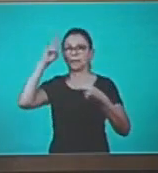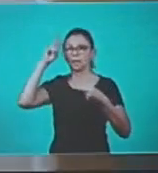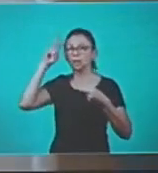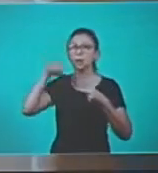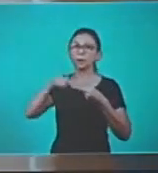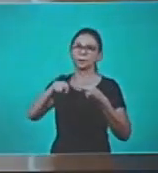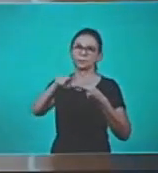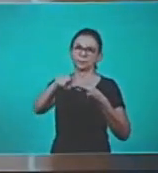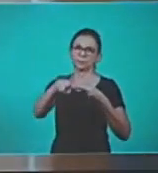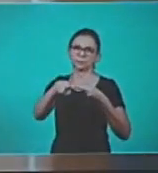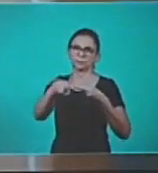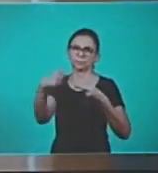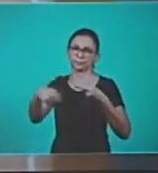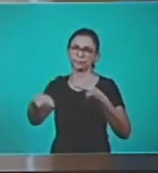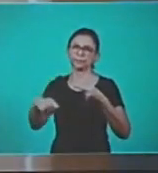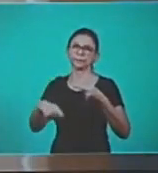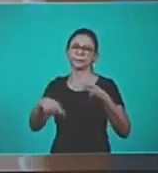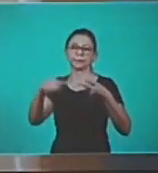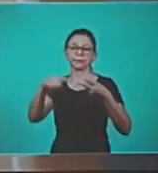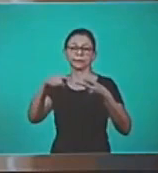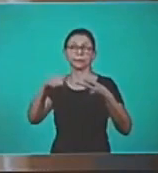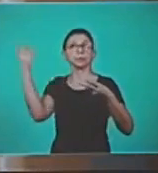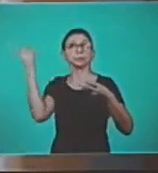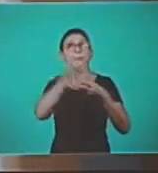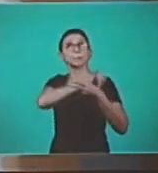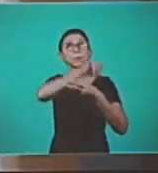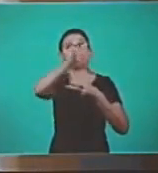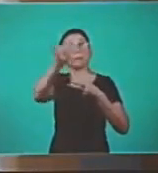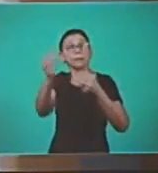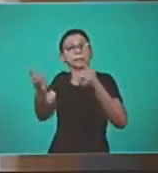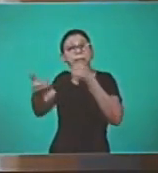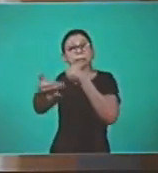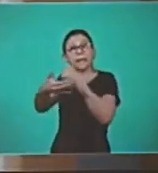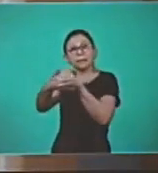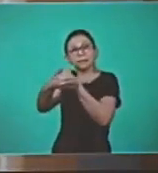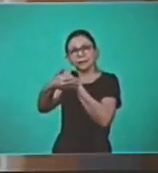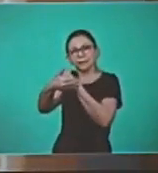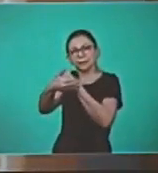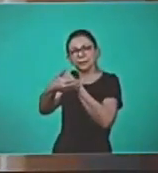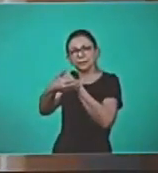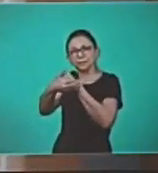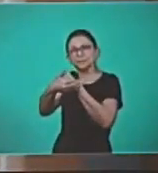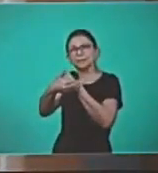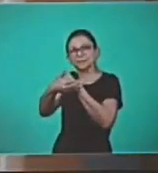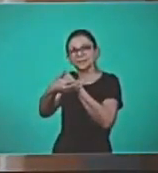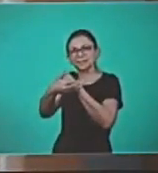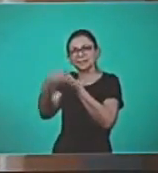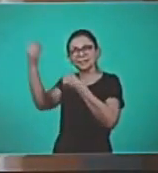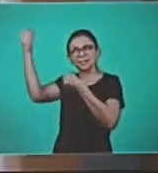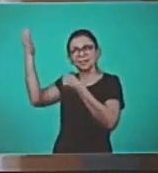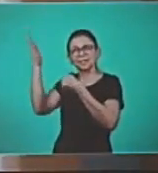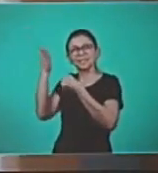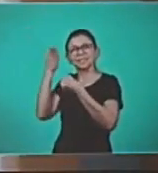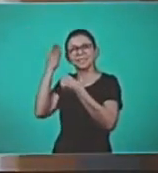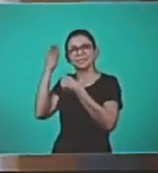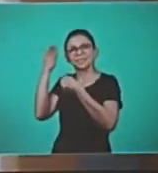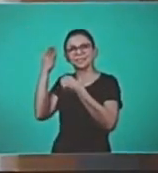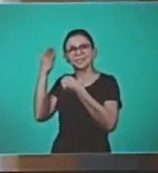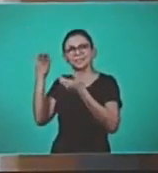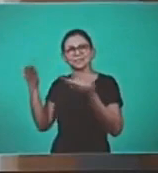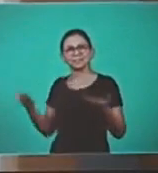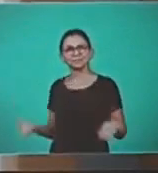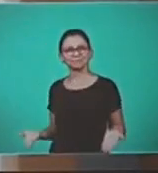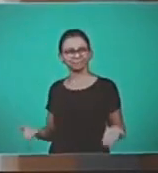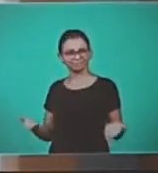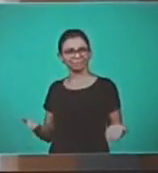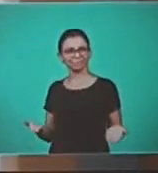this need you need to have to know the Bible. You need to know. The prophetic is what is hidden. The historical, the human reason